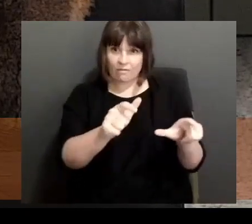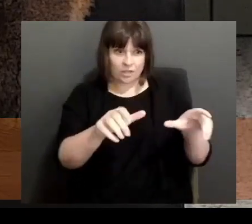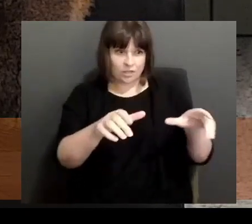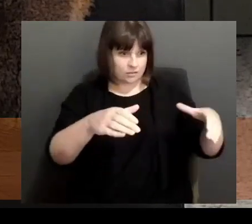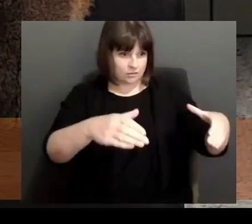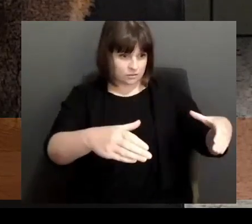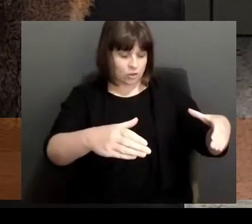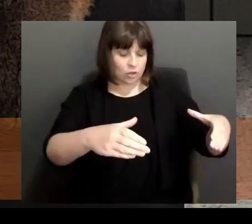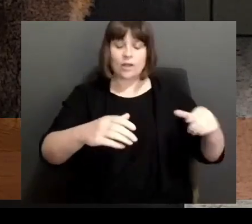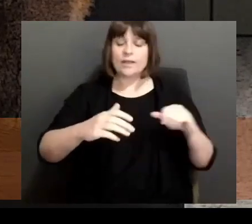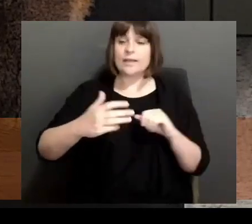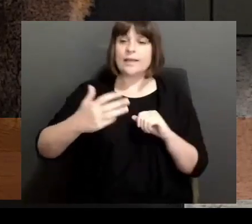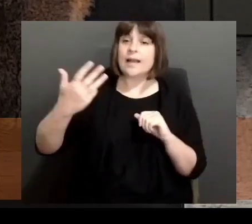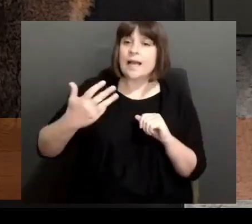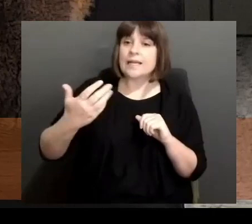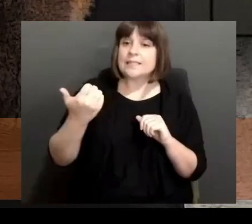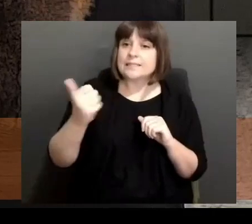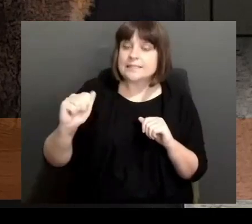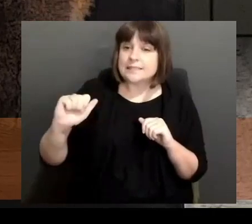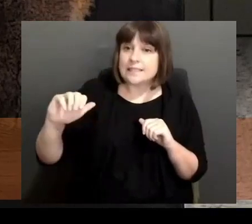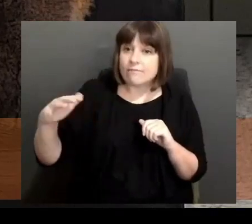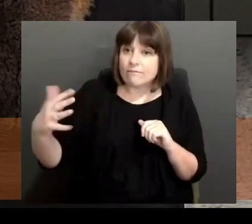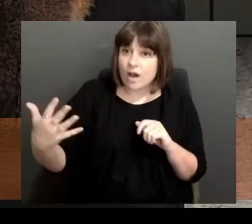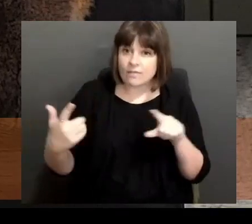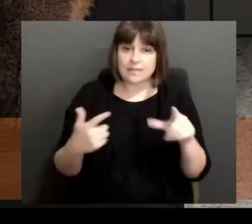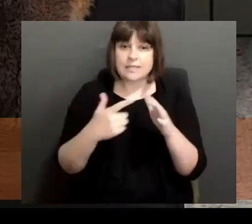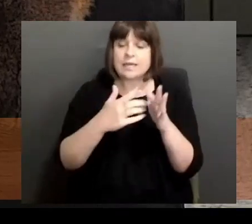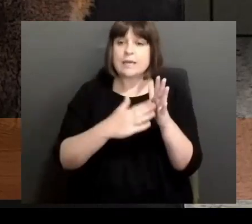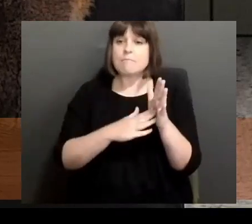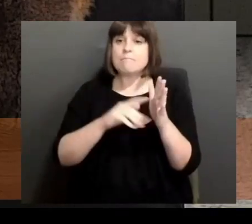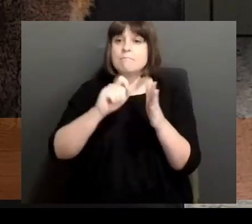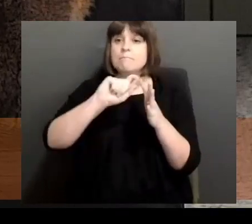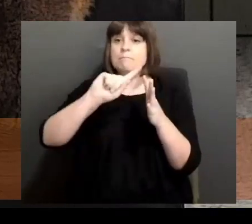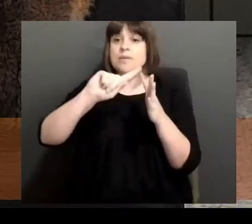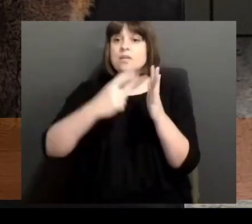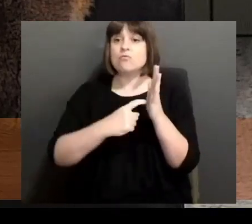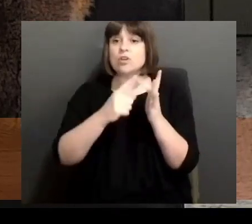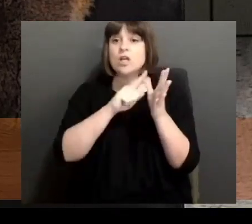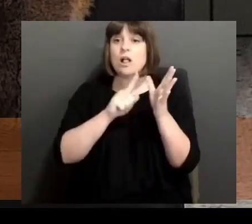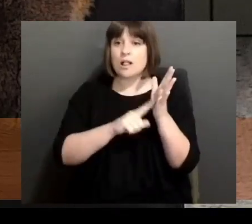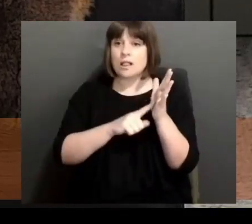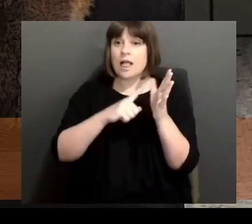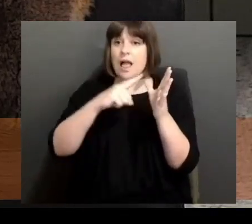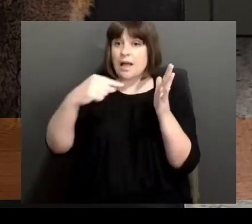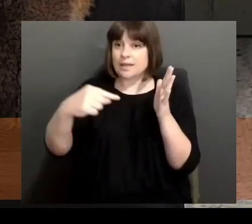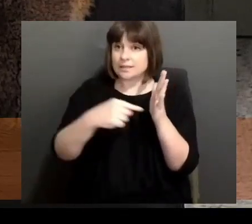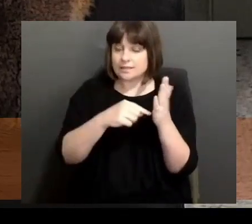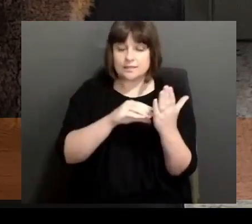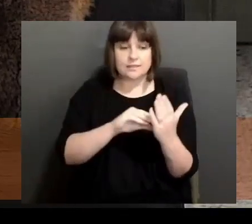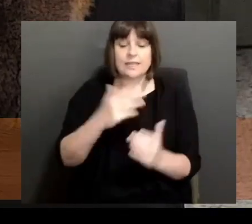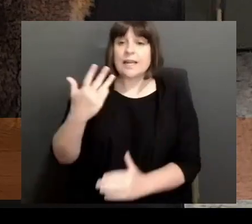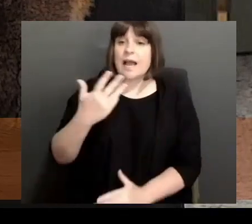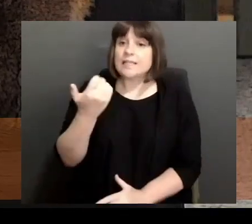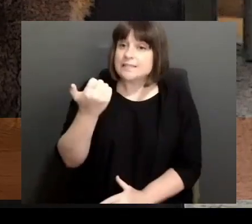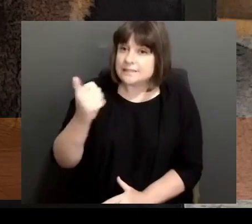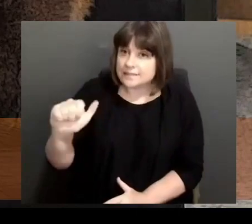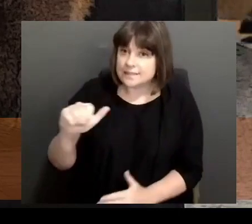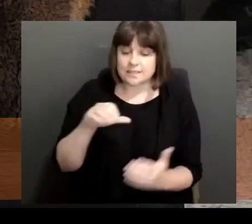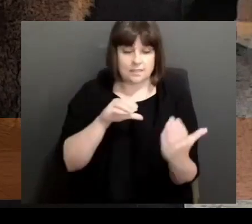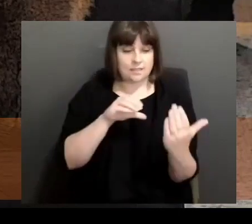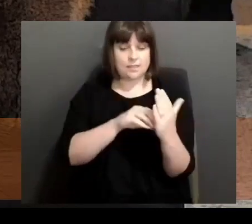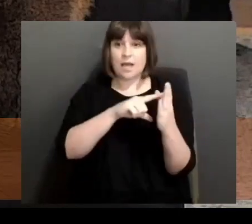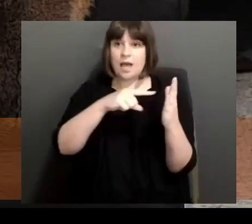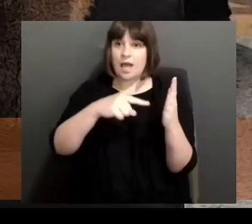1855. And so that's an imperial act. And then in 1860, an act regulating the sale of